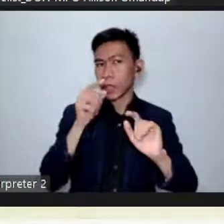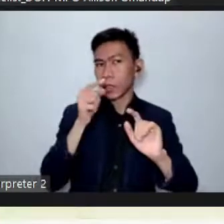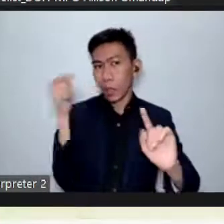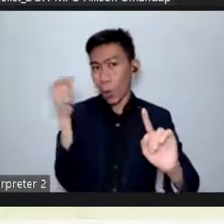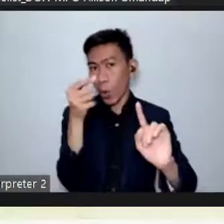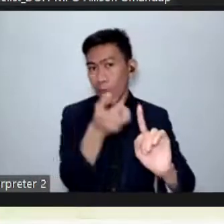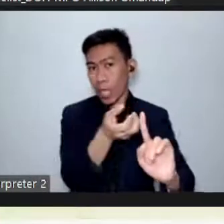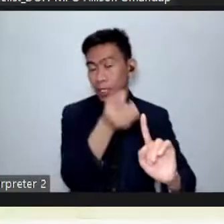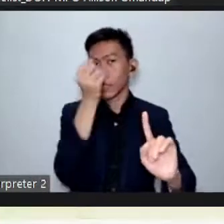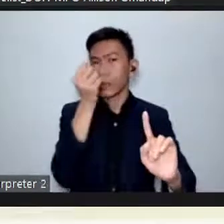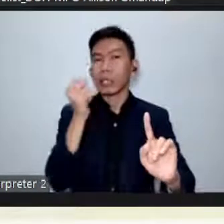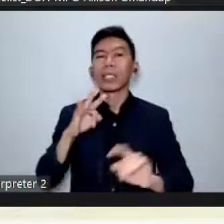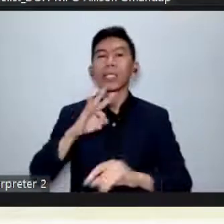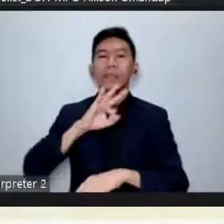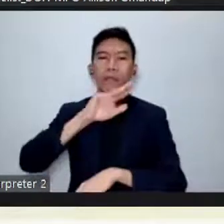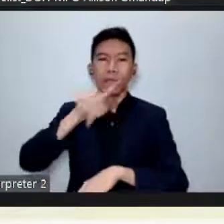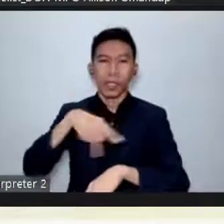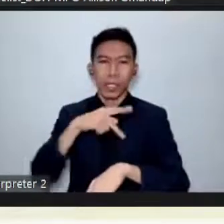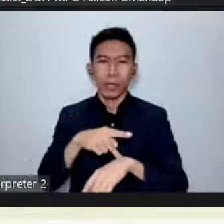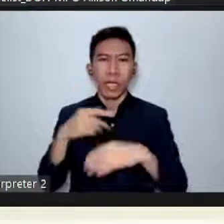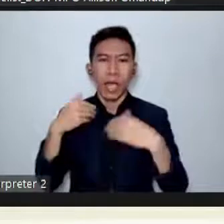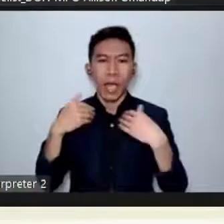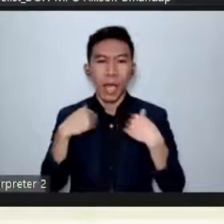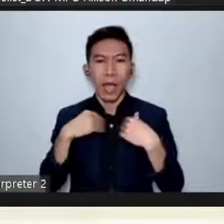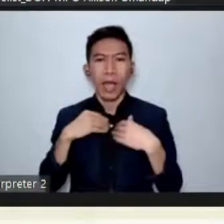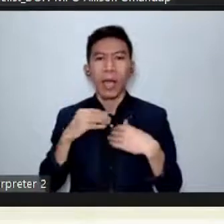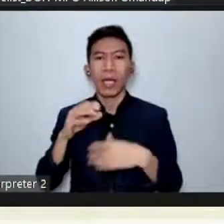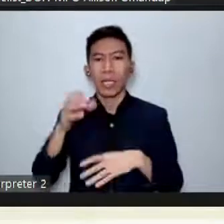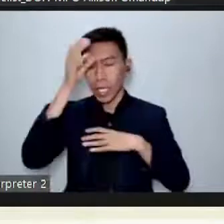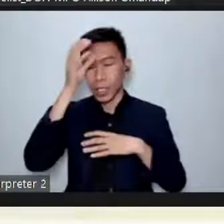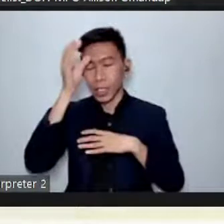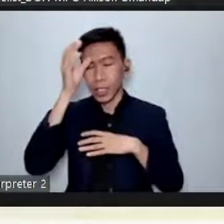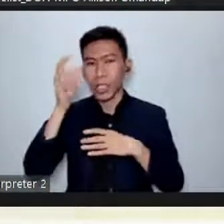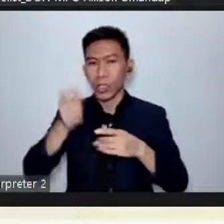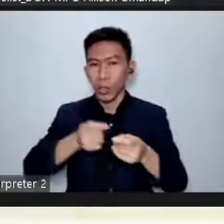the Philippines has a cancer control law.